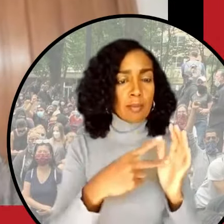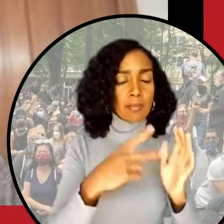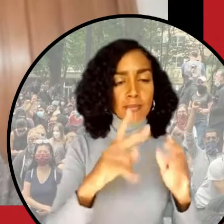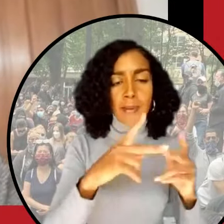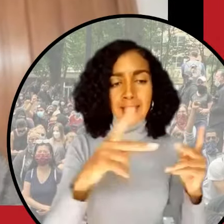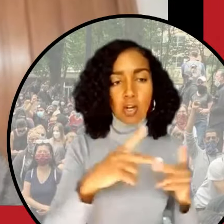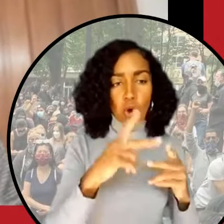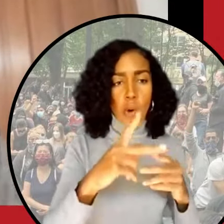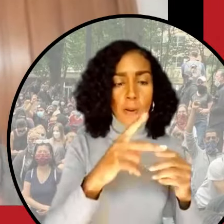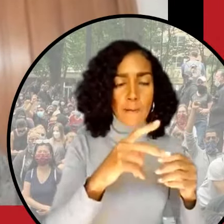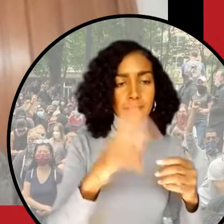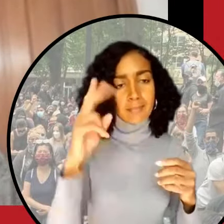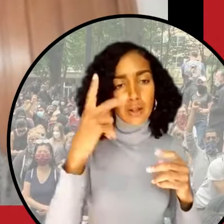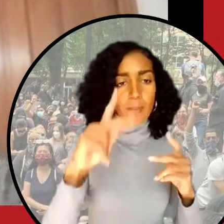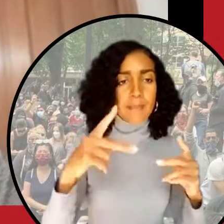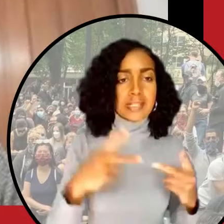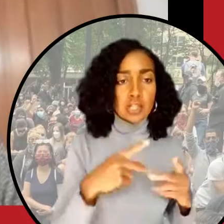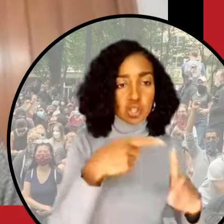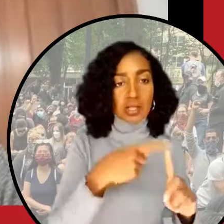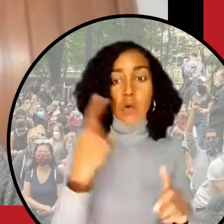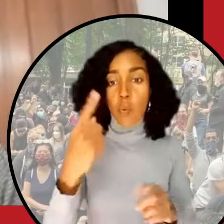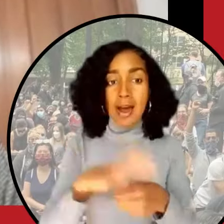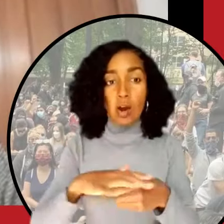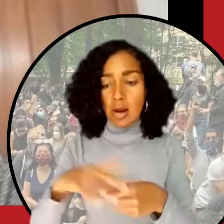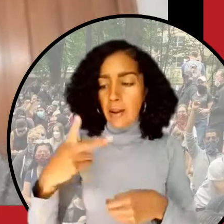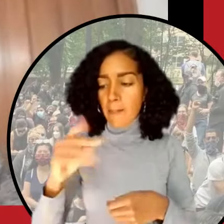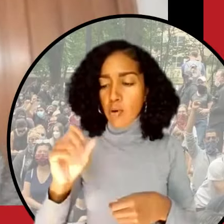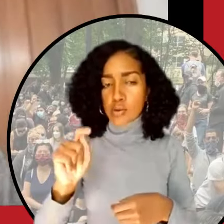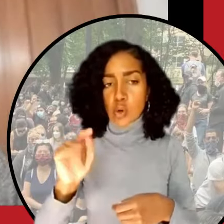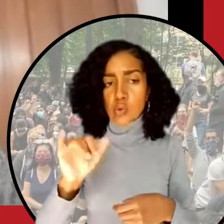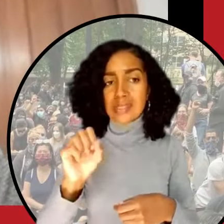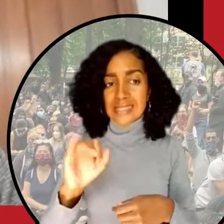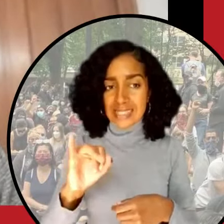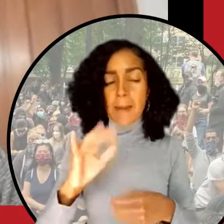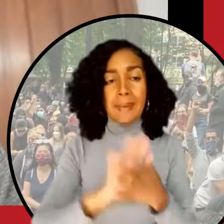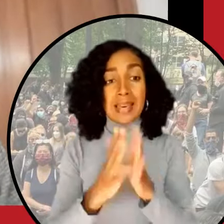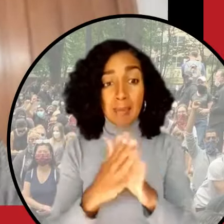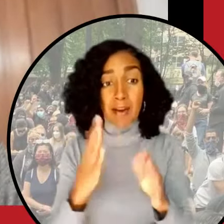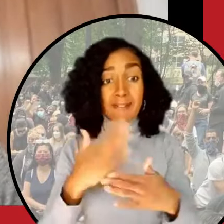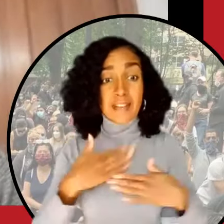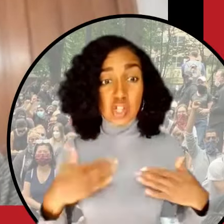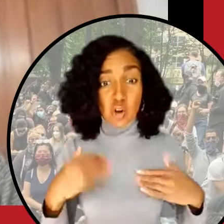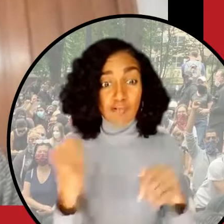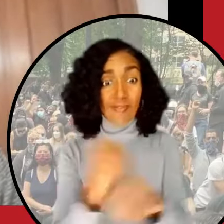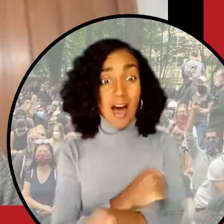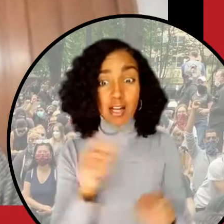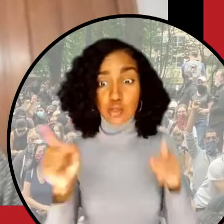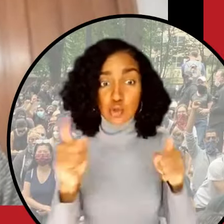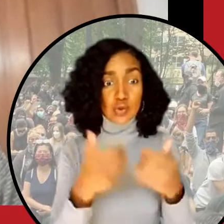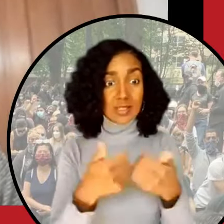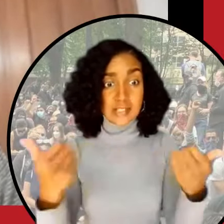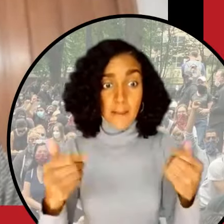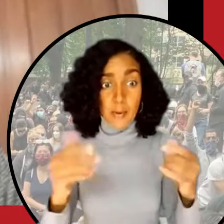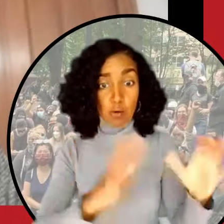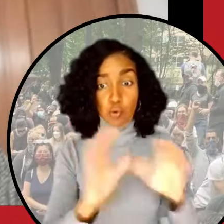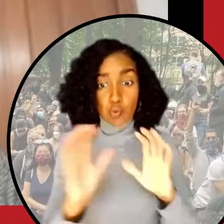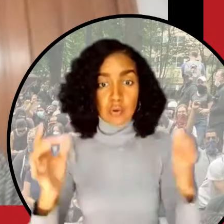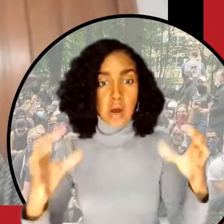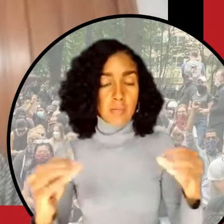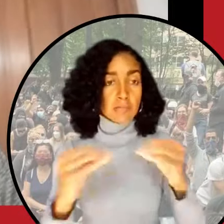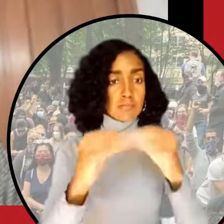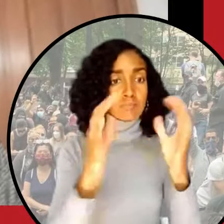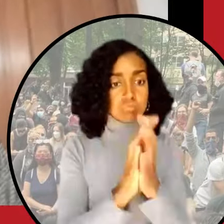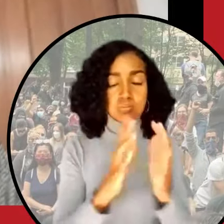actually turned into a physical fight between two different factions. It's an incredibly difficult process. But at the end of the